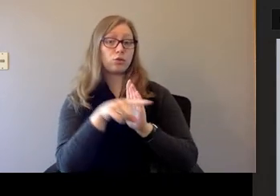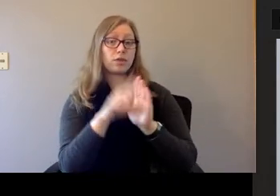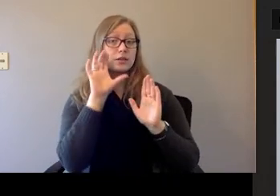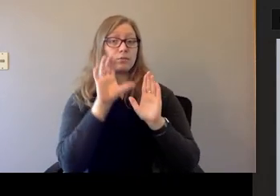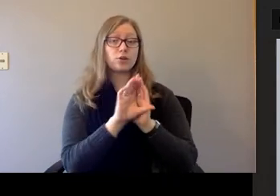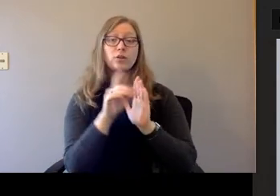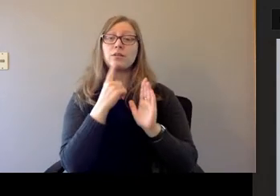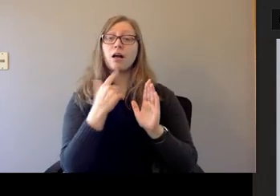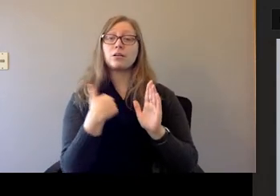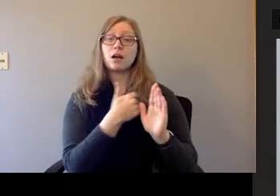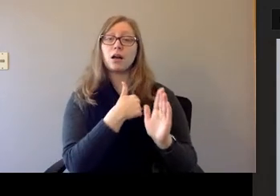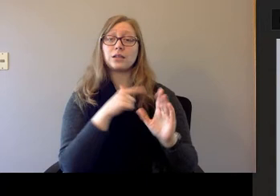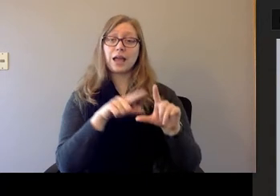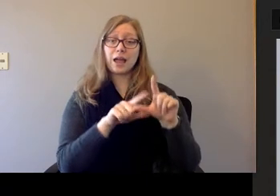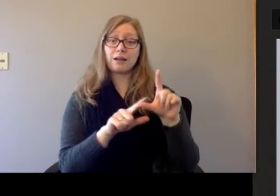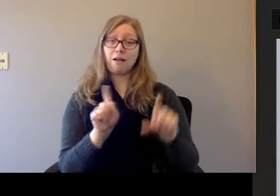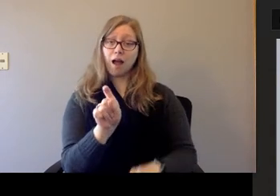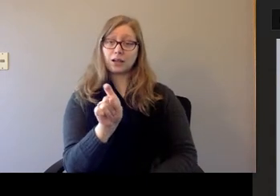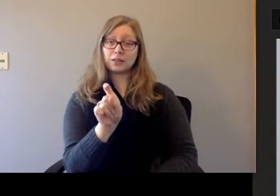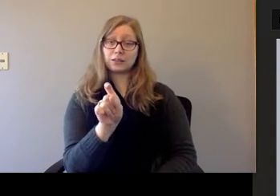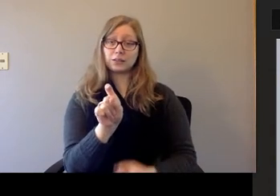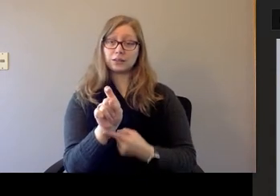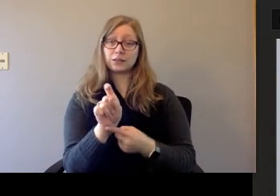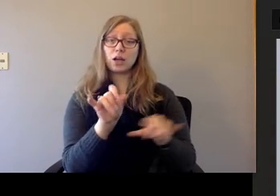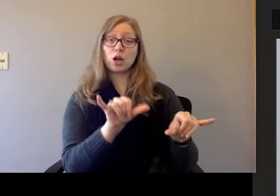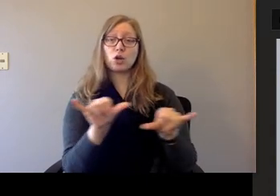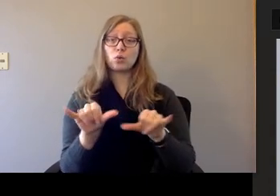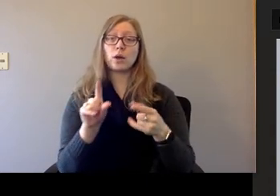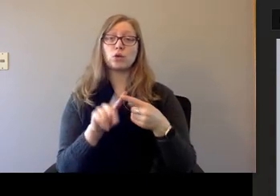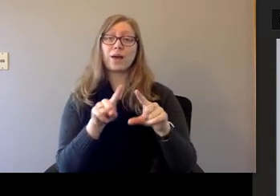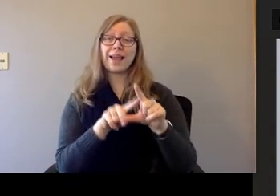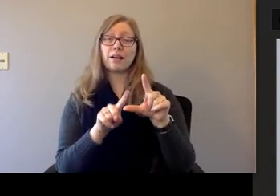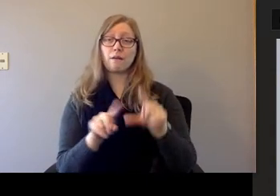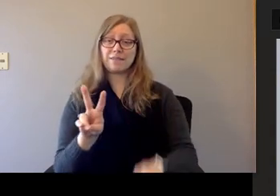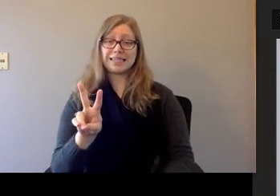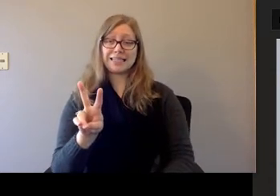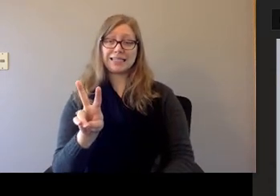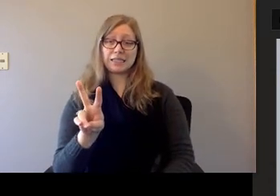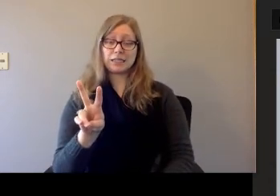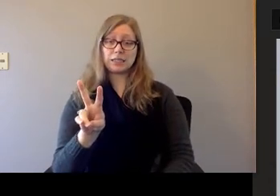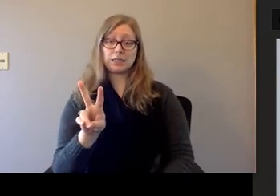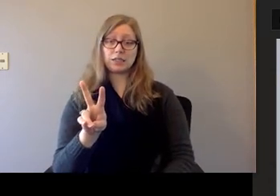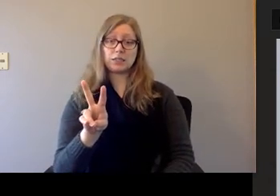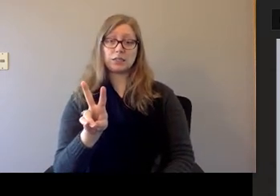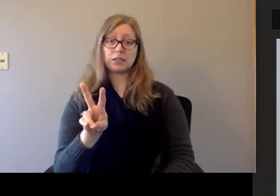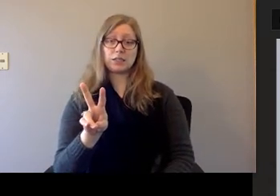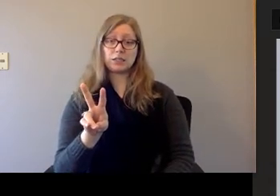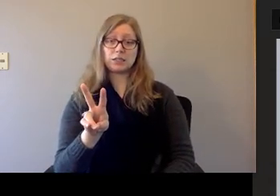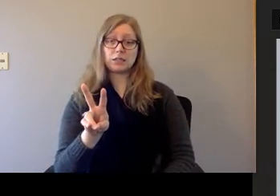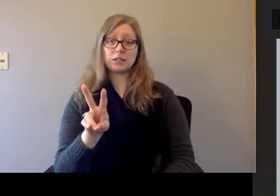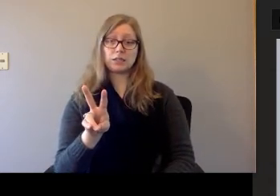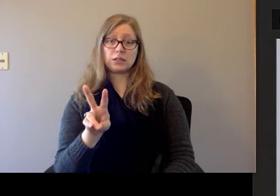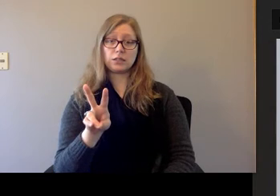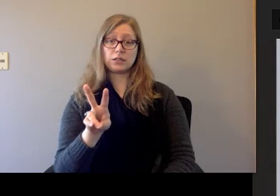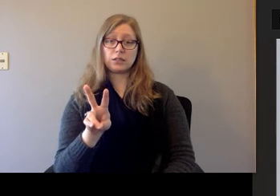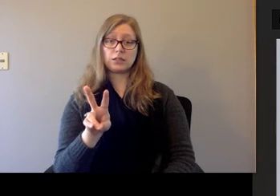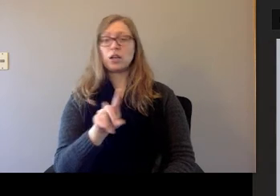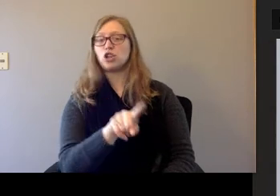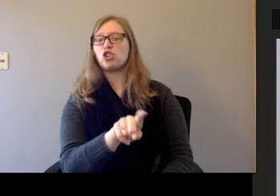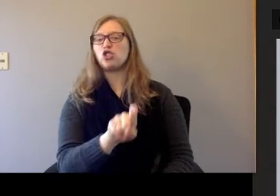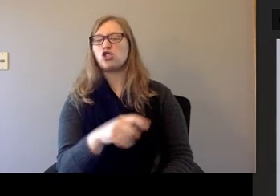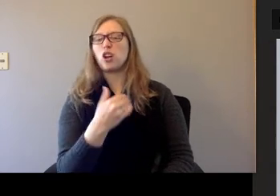X is congruent to angle V. It should say I have a congruent sign here, so I'm just adding it in.